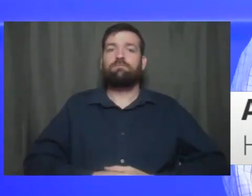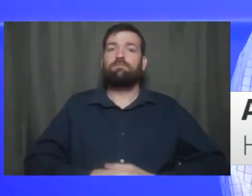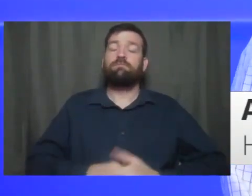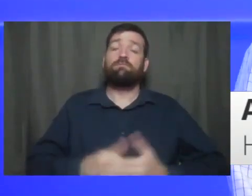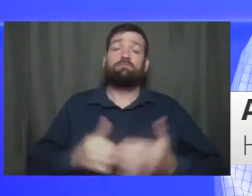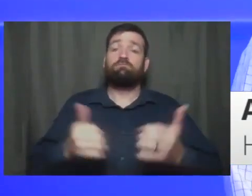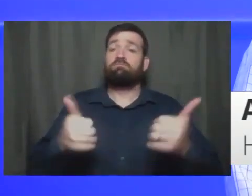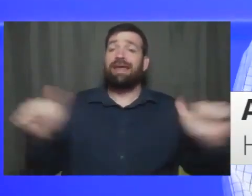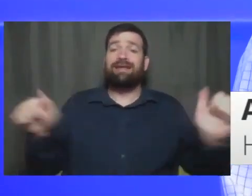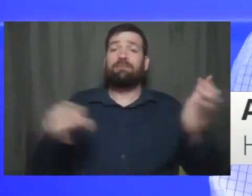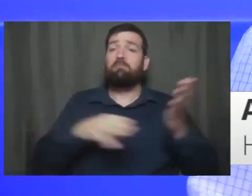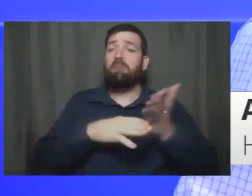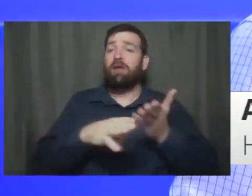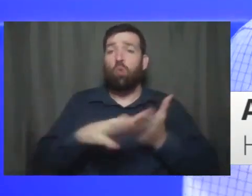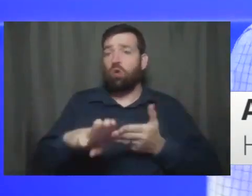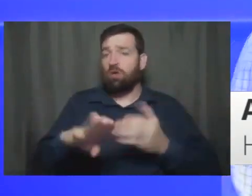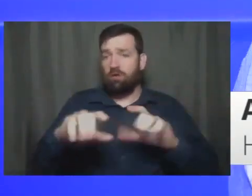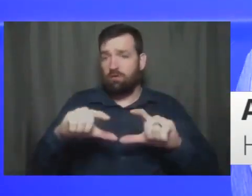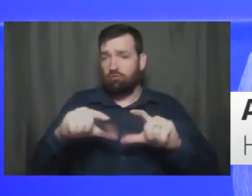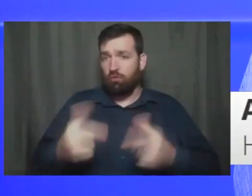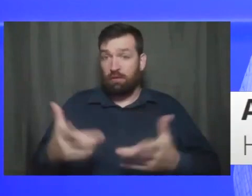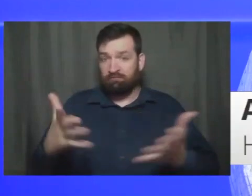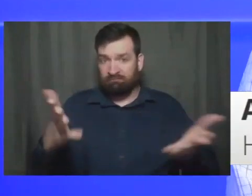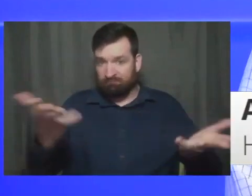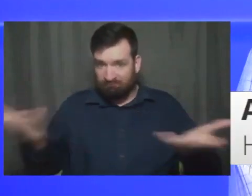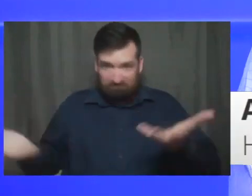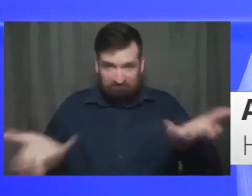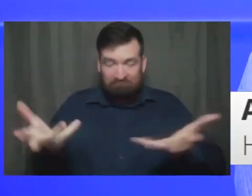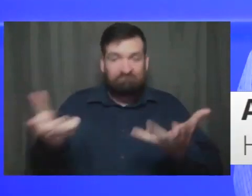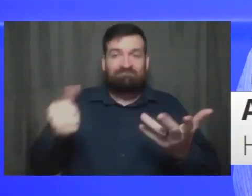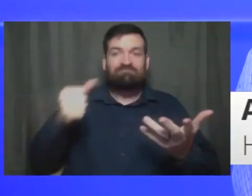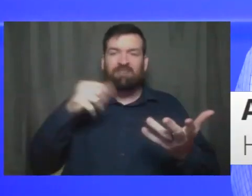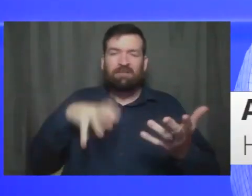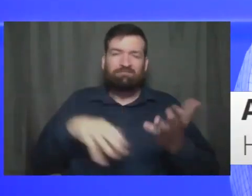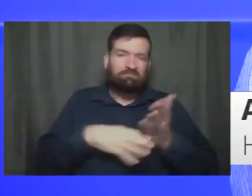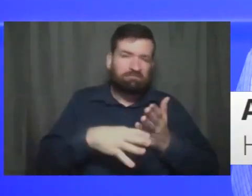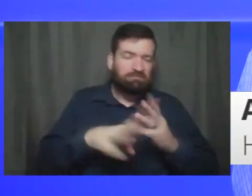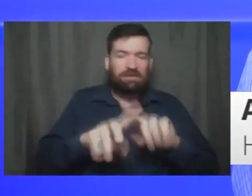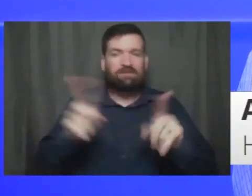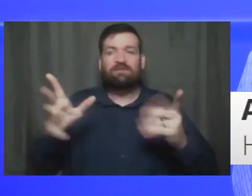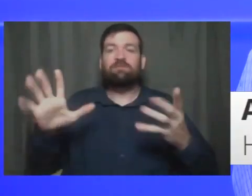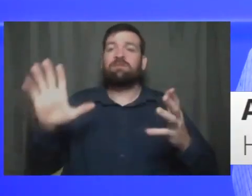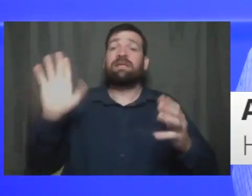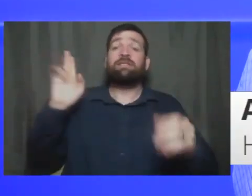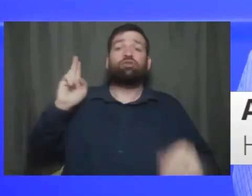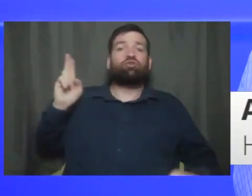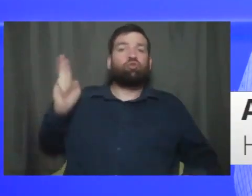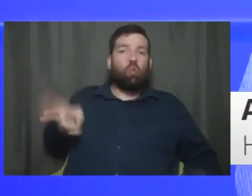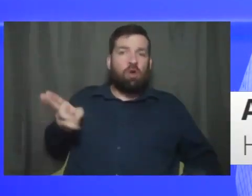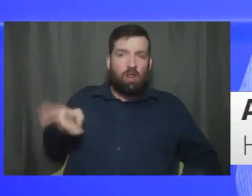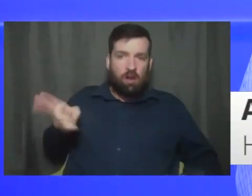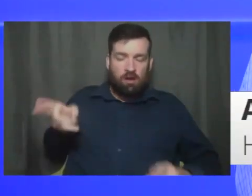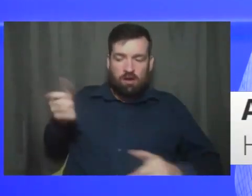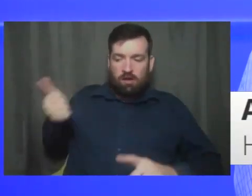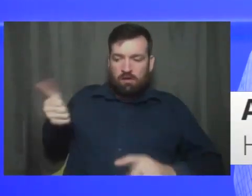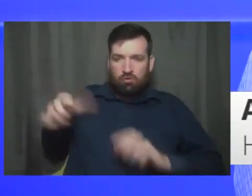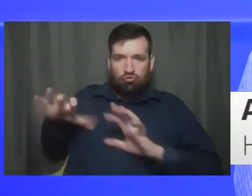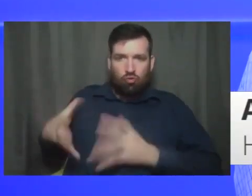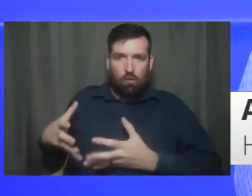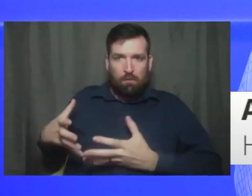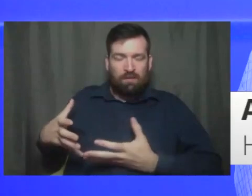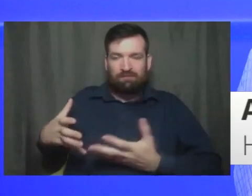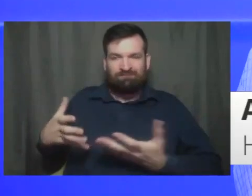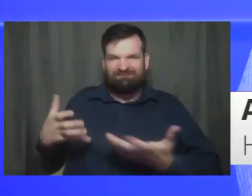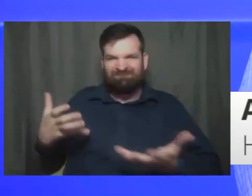group, and we could argue women now in the majority are minority, but any sort of group that has historically been not having great access